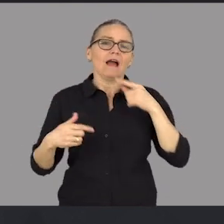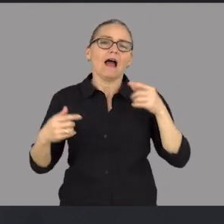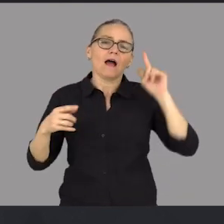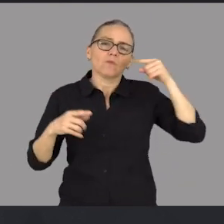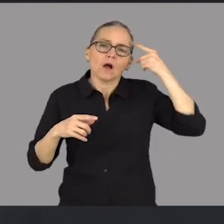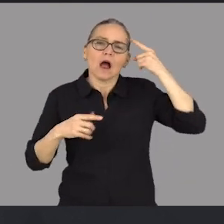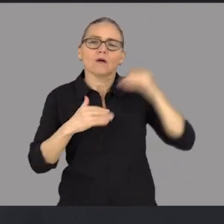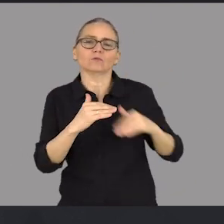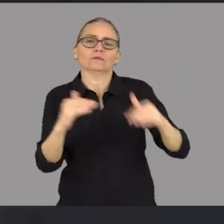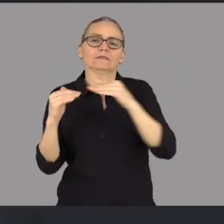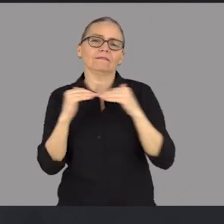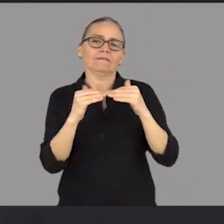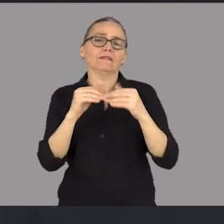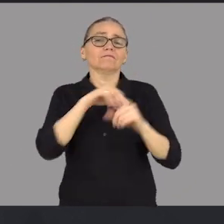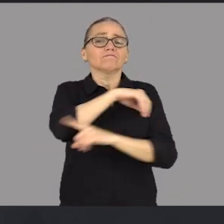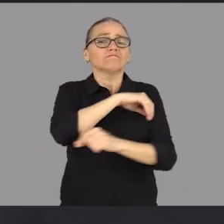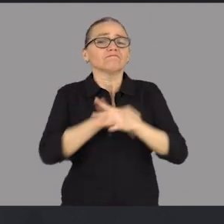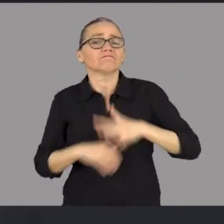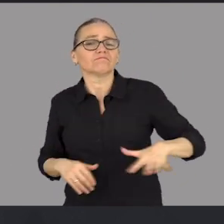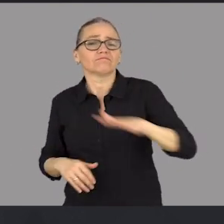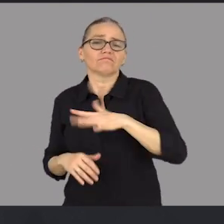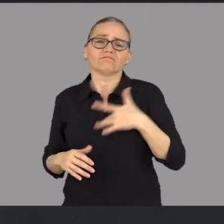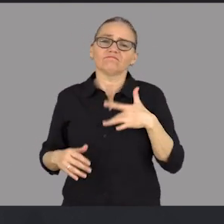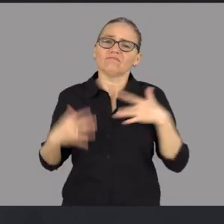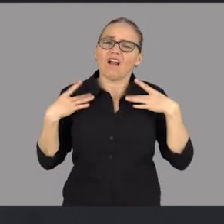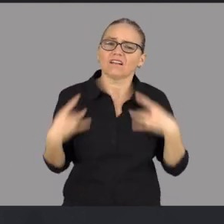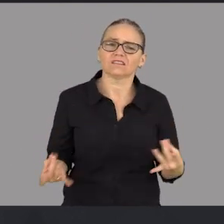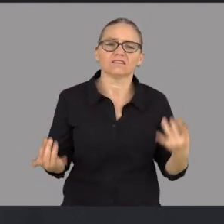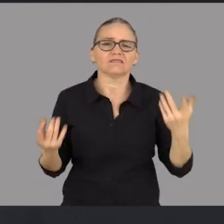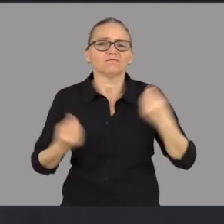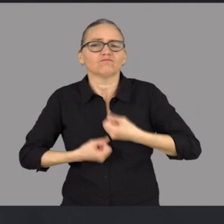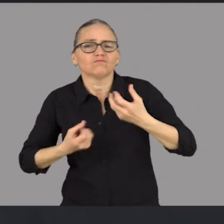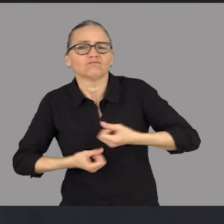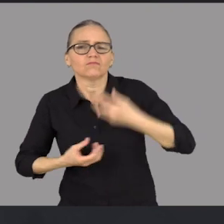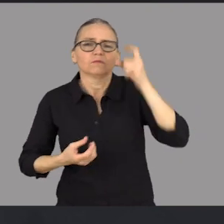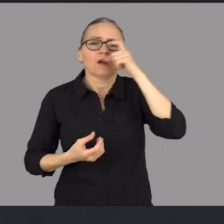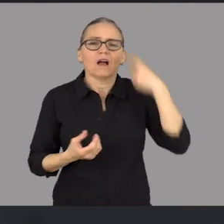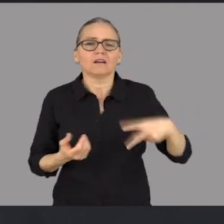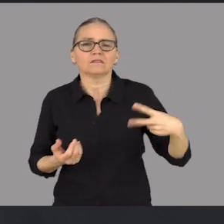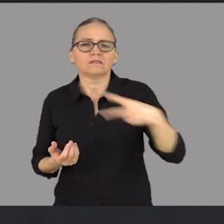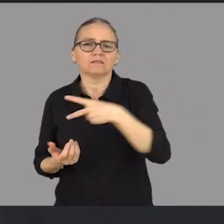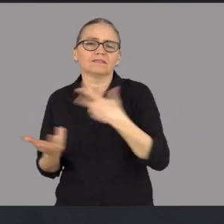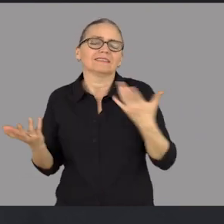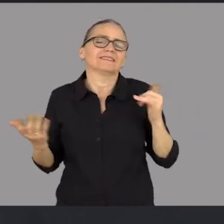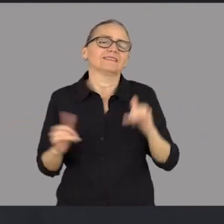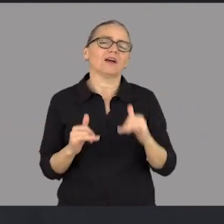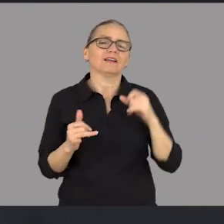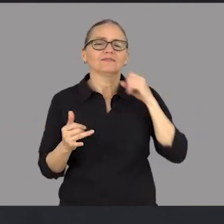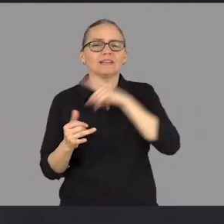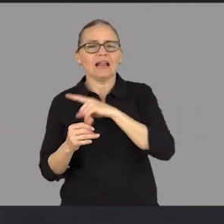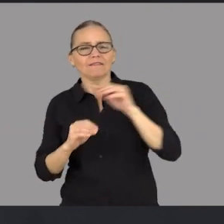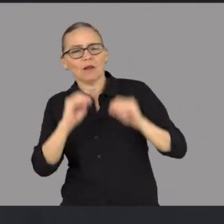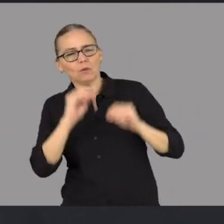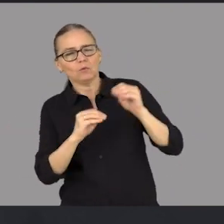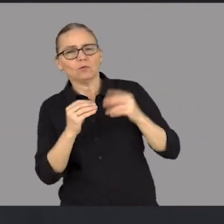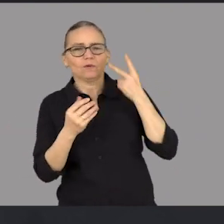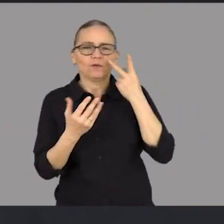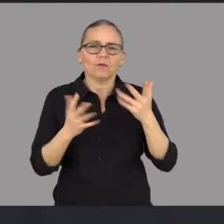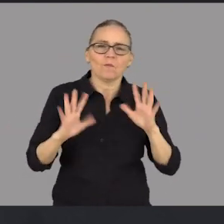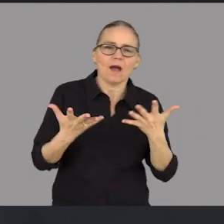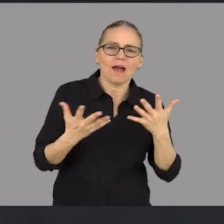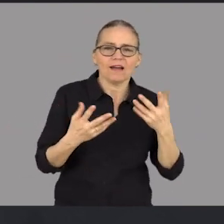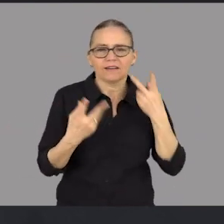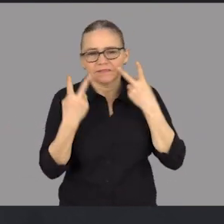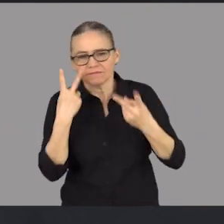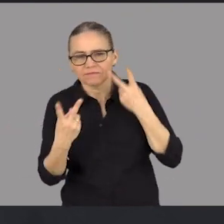policy. And again, that comes to being an inclusive employer where your employees feel comfortable disclosing their